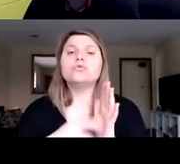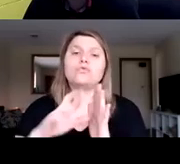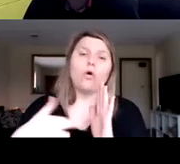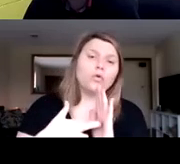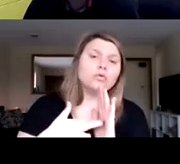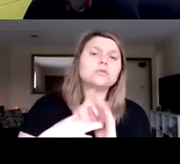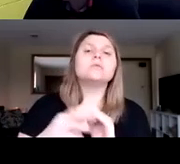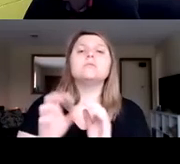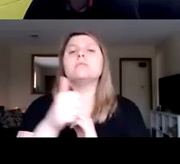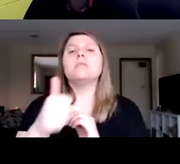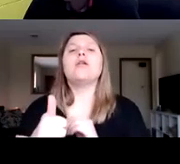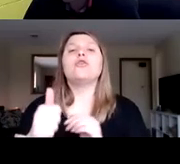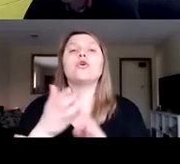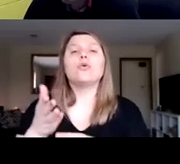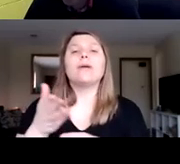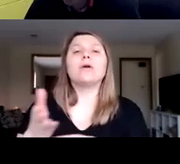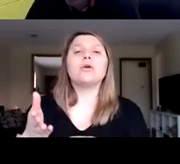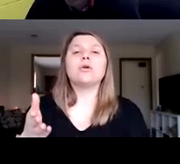other career